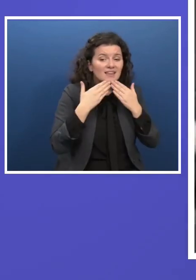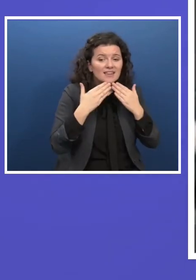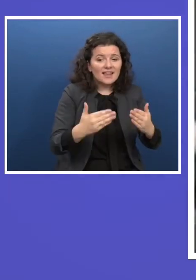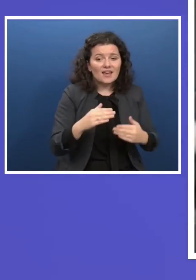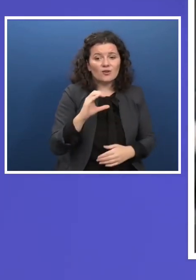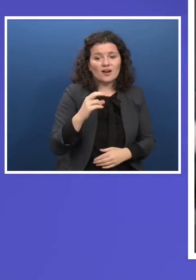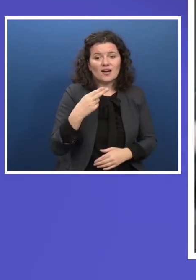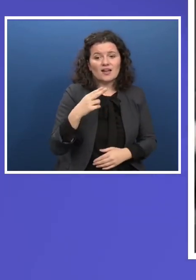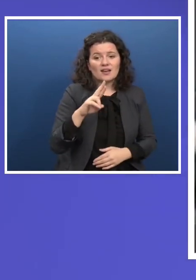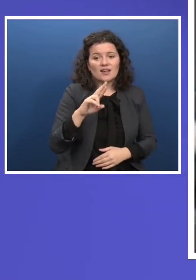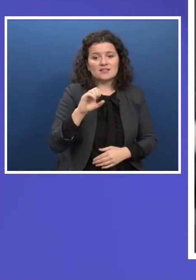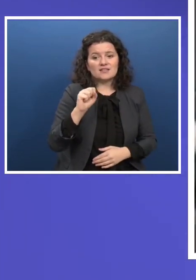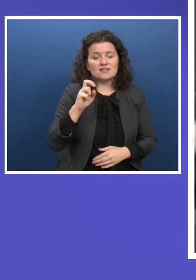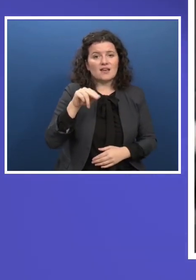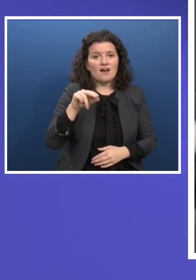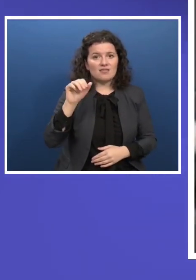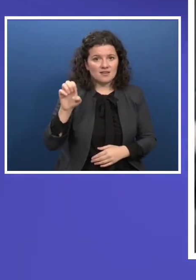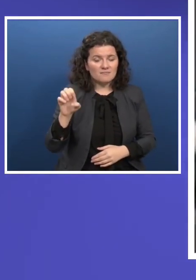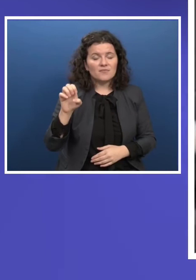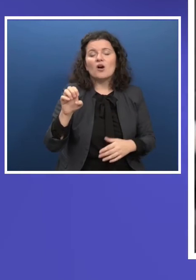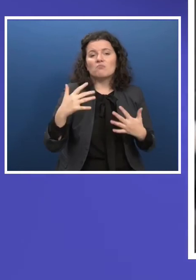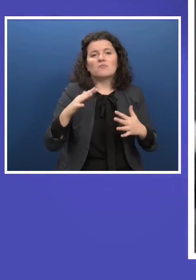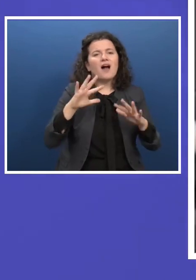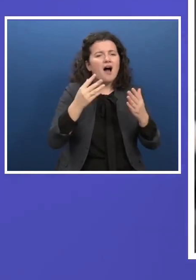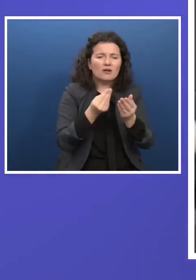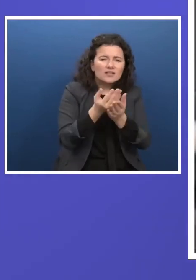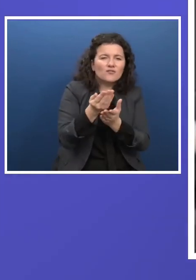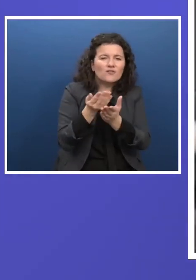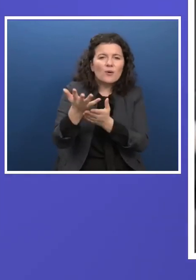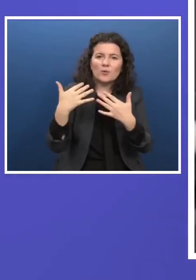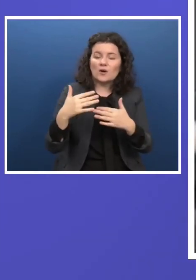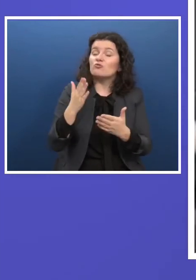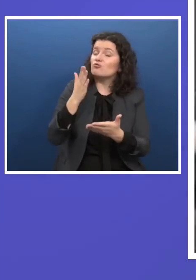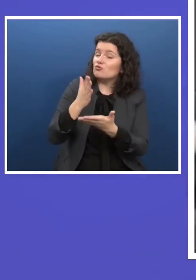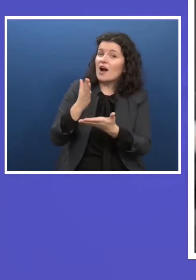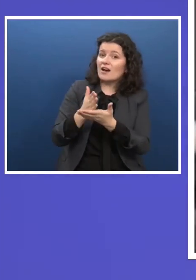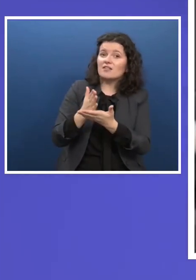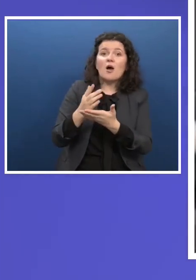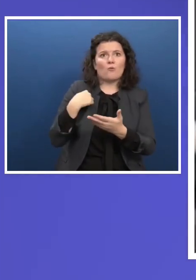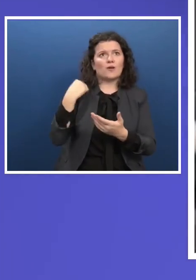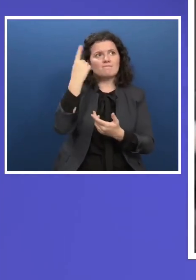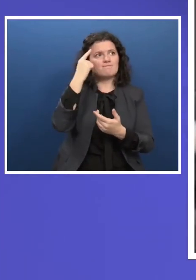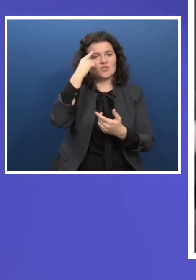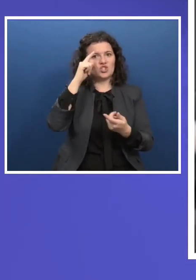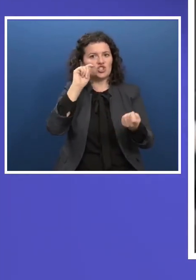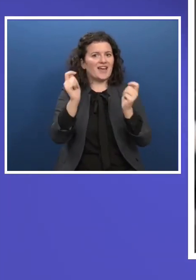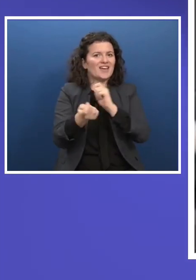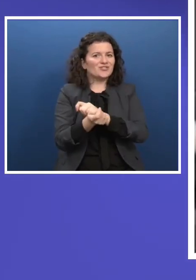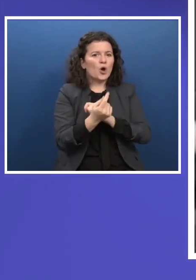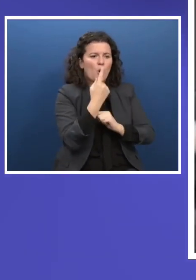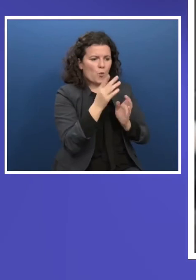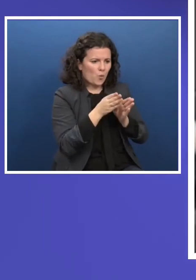highlighting some key areas. One, that we need to have like a whole of life approach, and what's happening in the home